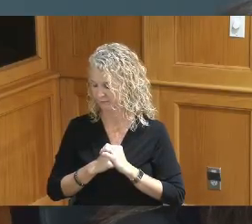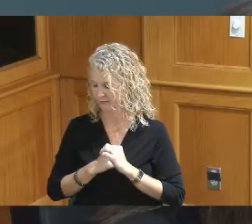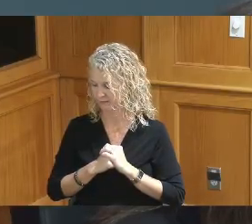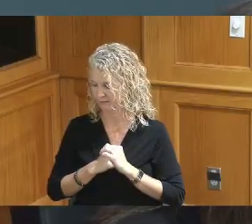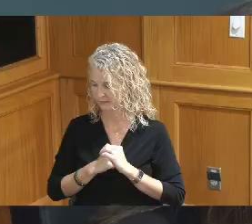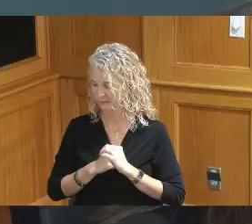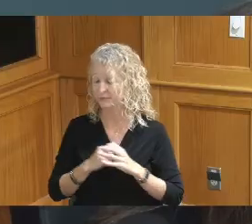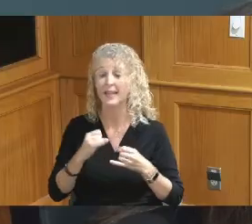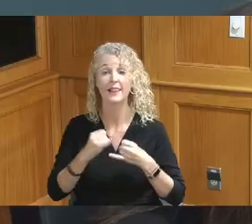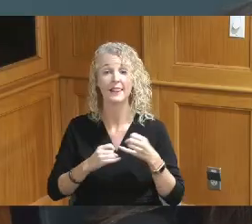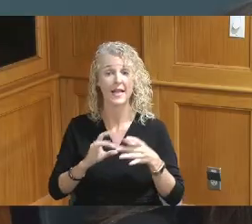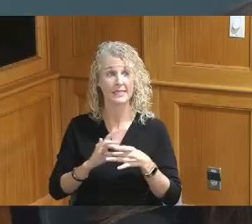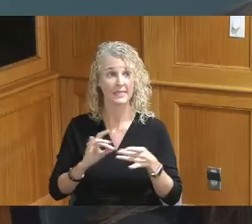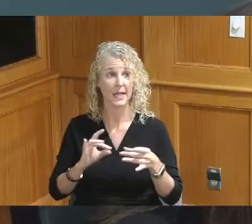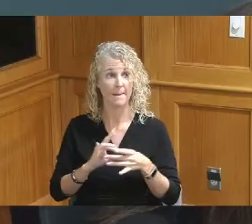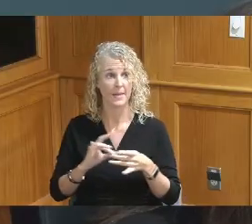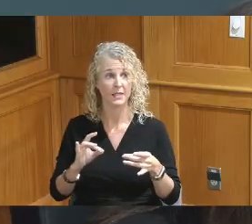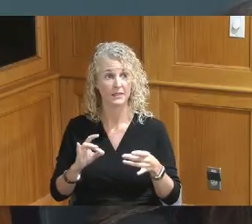And lastly,